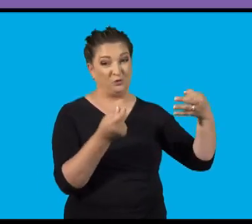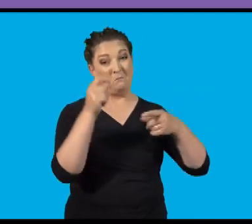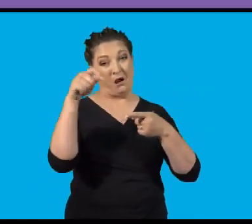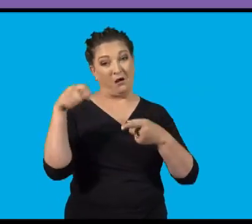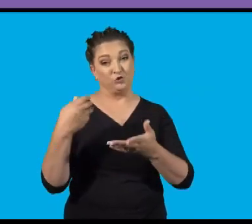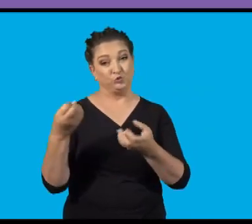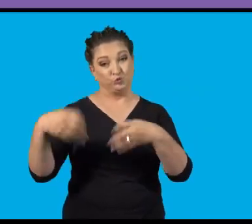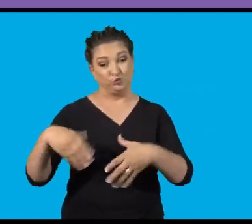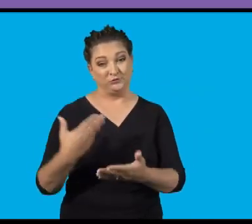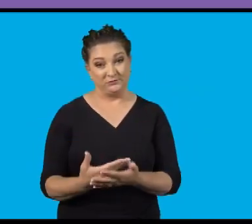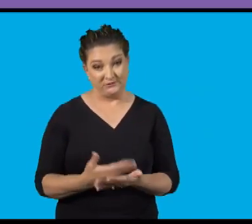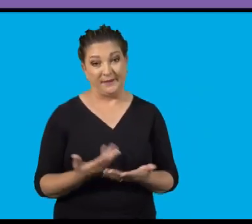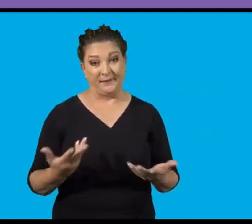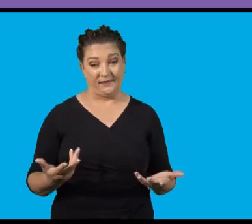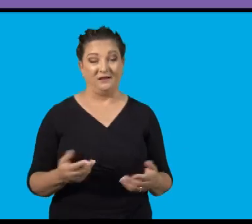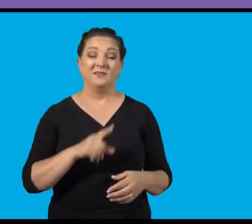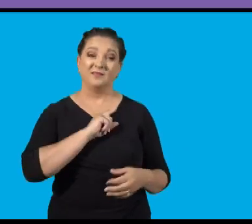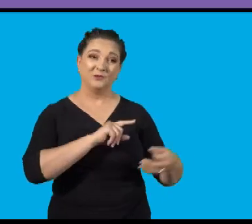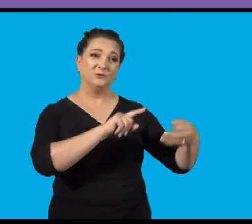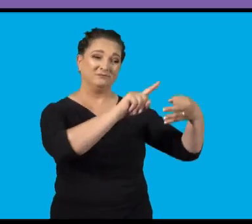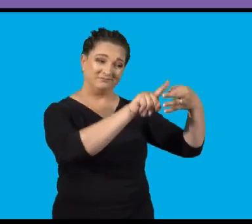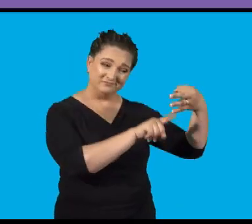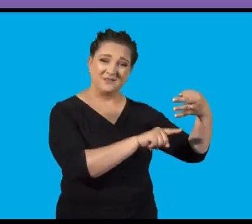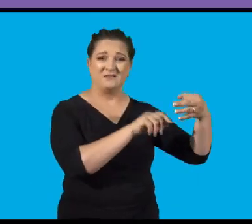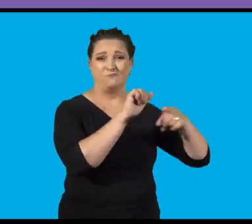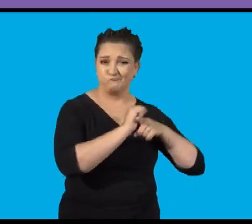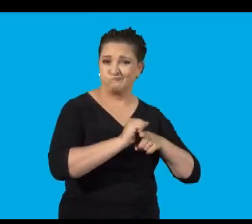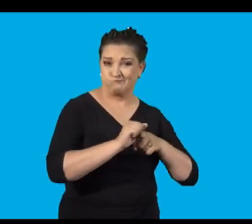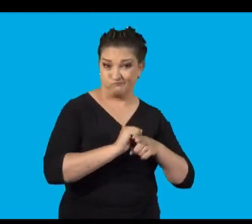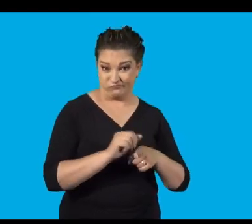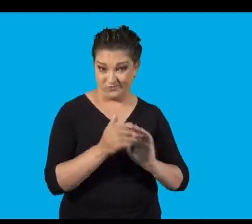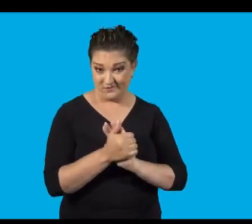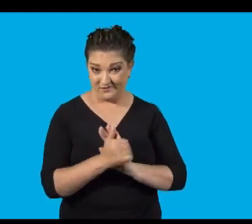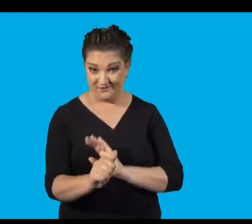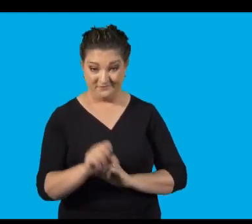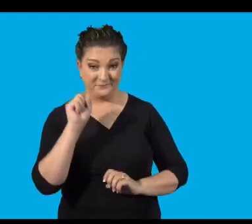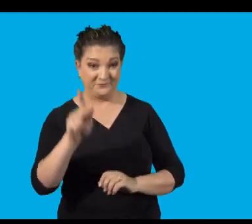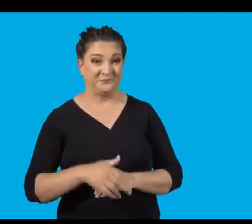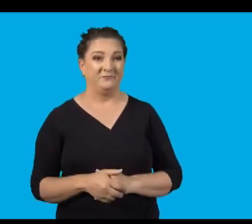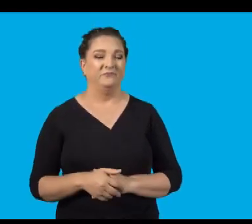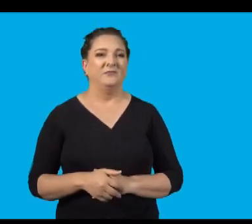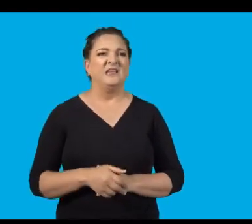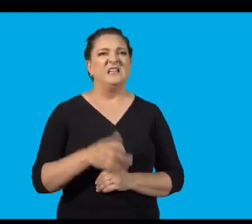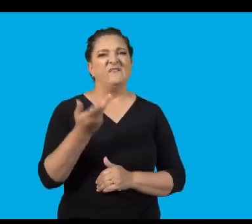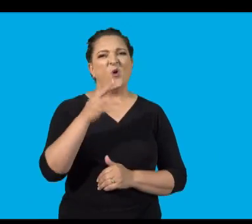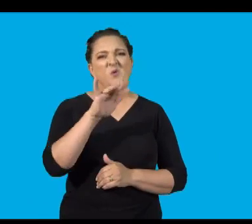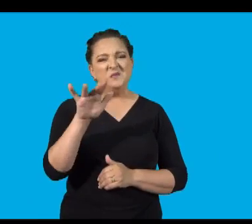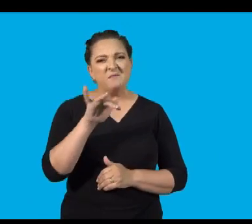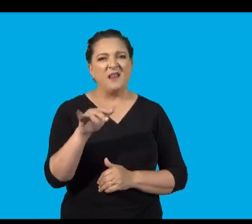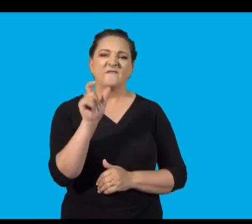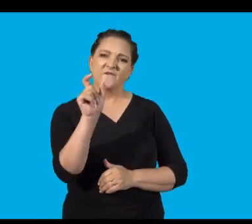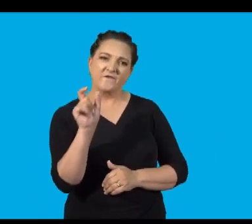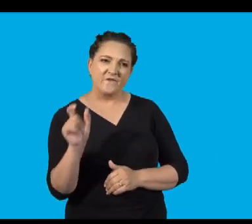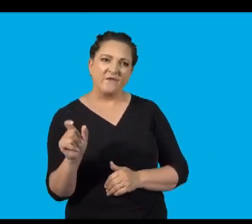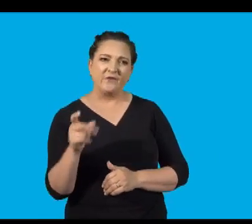things that we've just mentioned for you. So you need to practice those skills, okay? So in our spelling and vocabulary